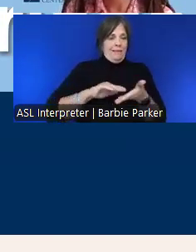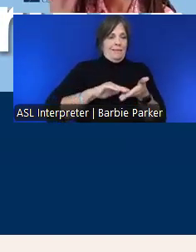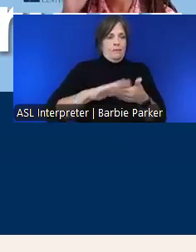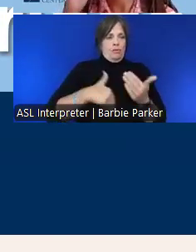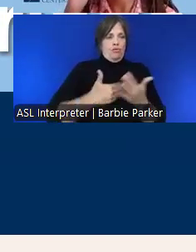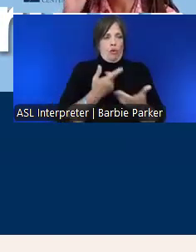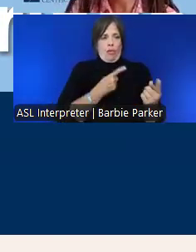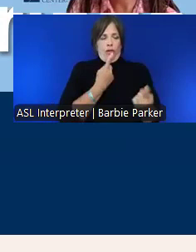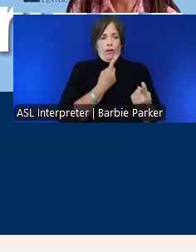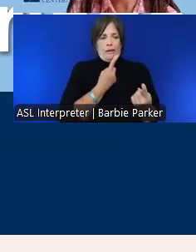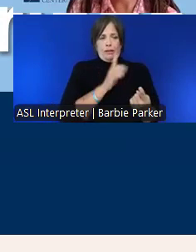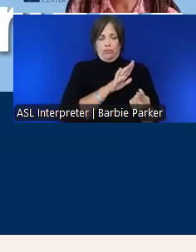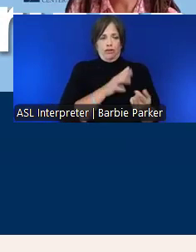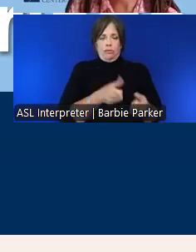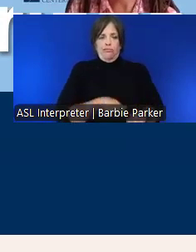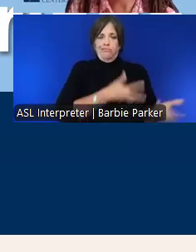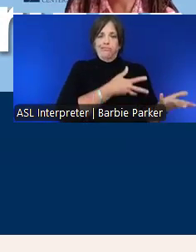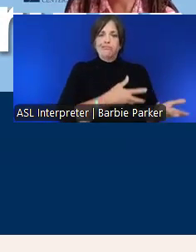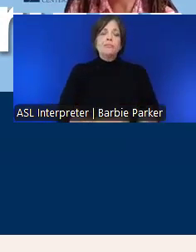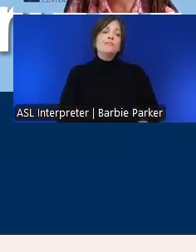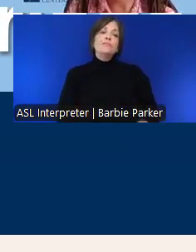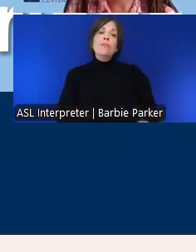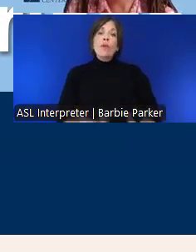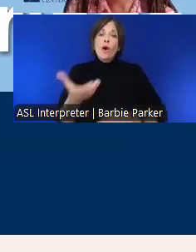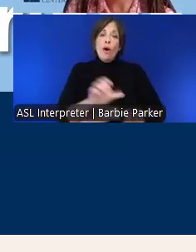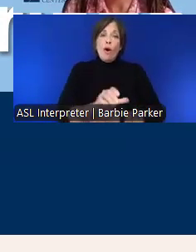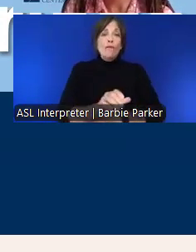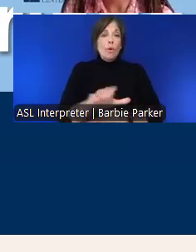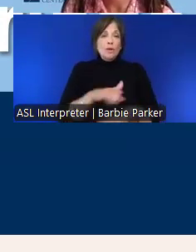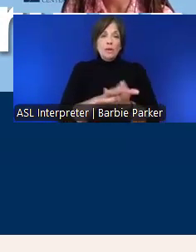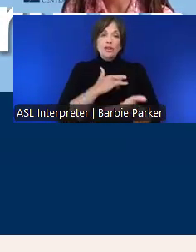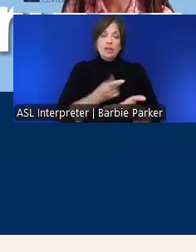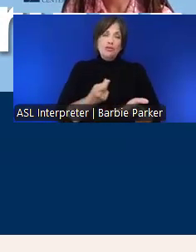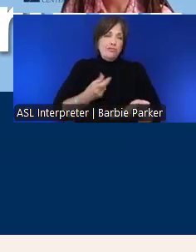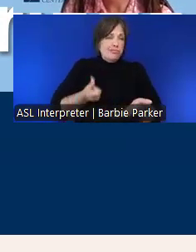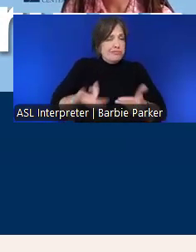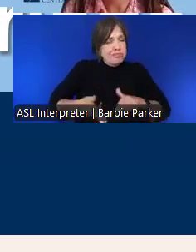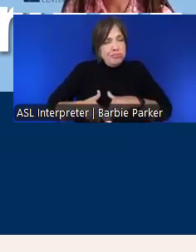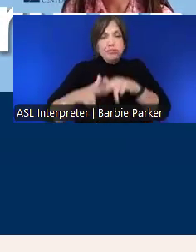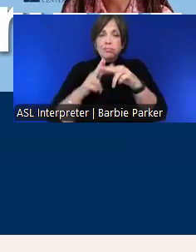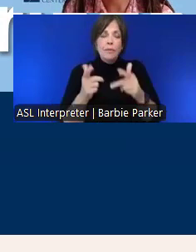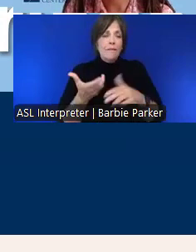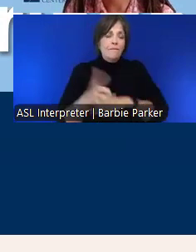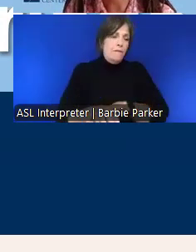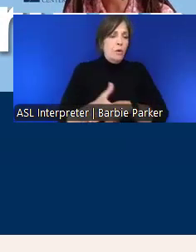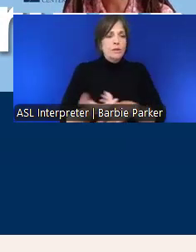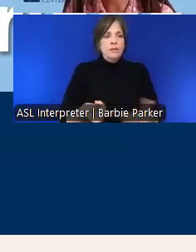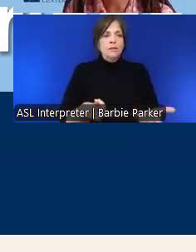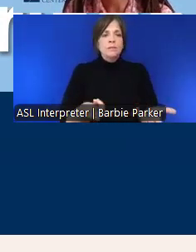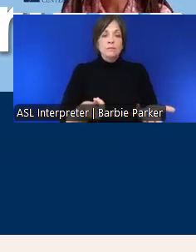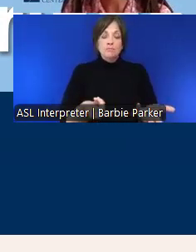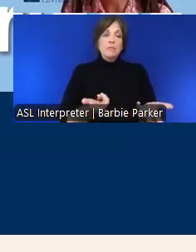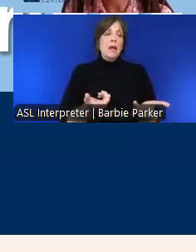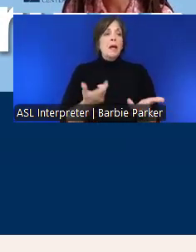marriage cases do have the tendency to escalate very quickly. A victim of forced marriage may start out at stage